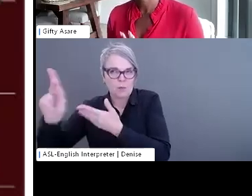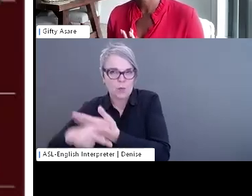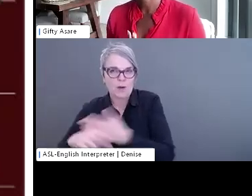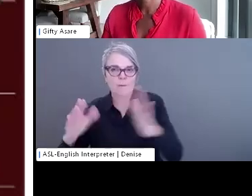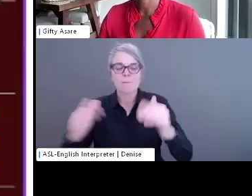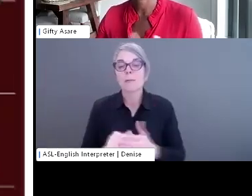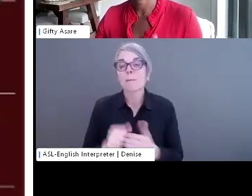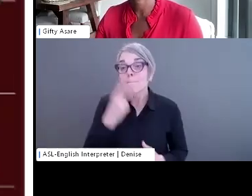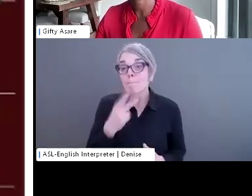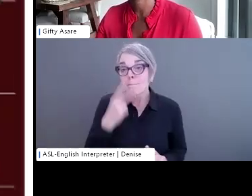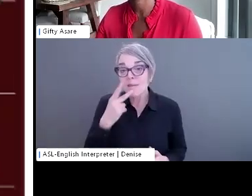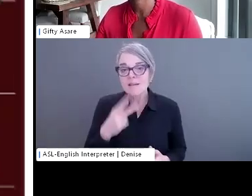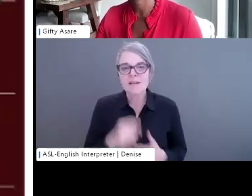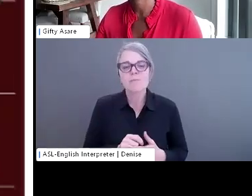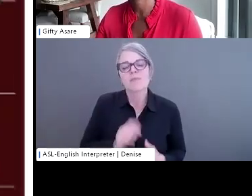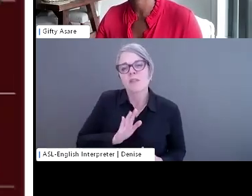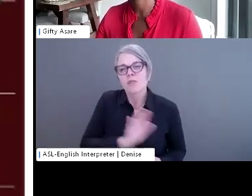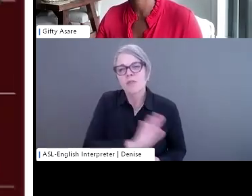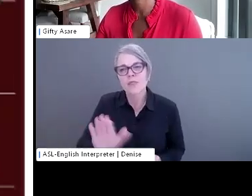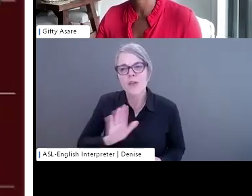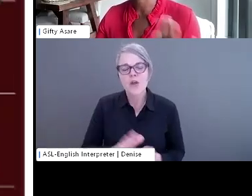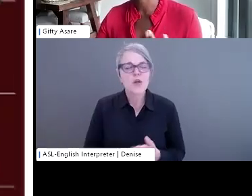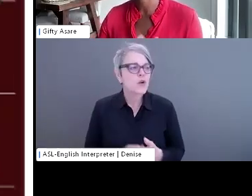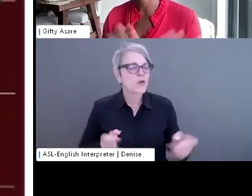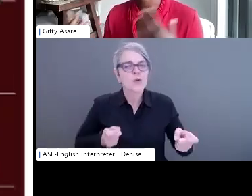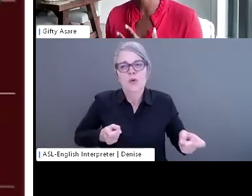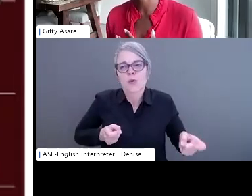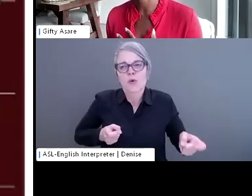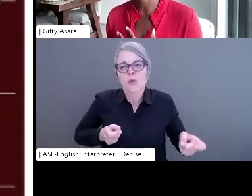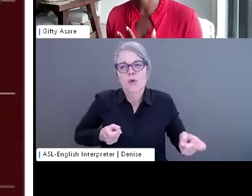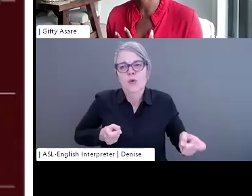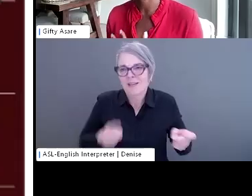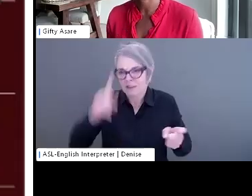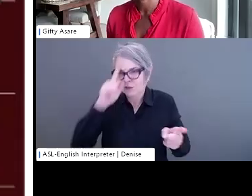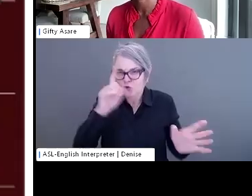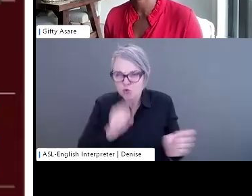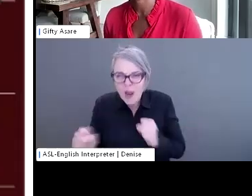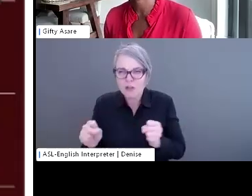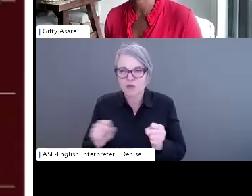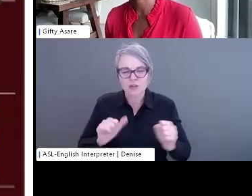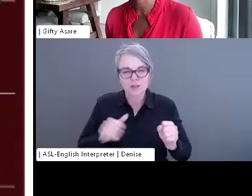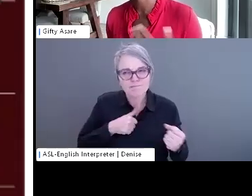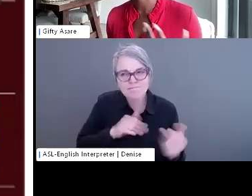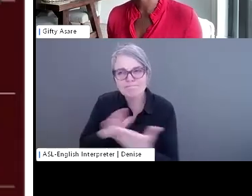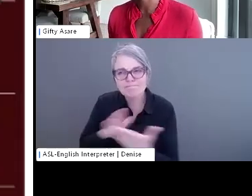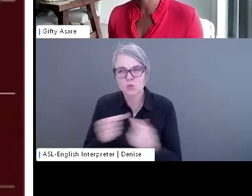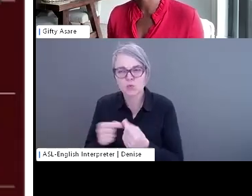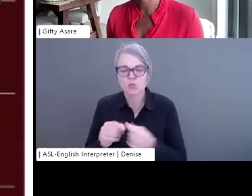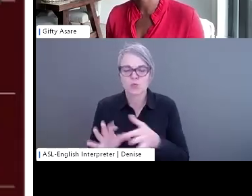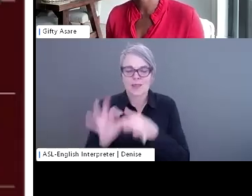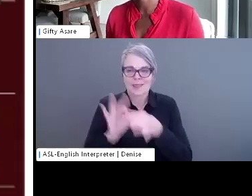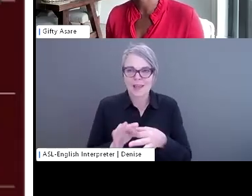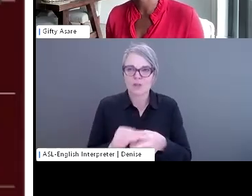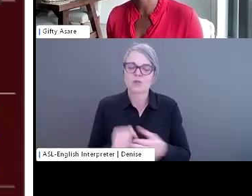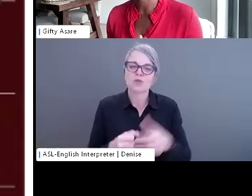coping strategies linked to brain injury and gender-based violence. And so knowledge is very good. We can